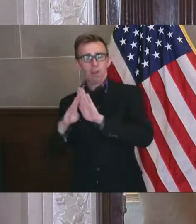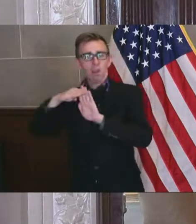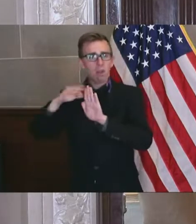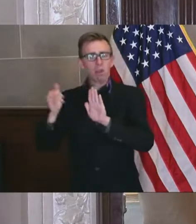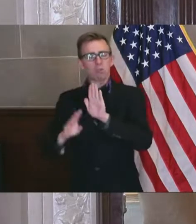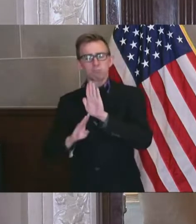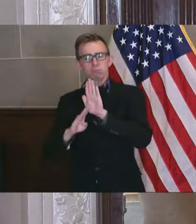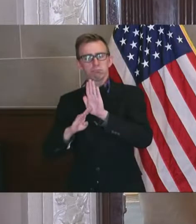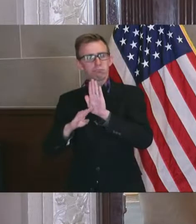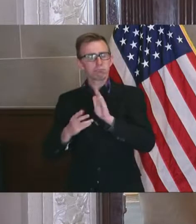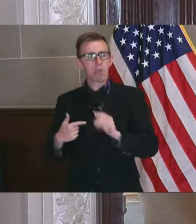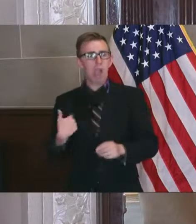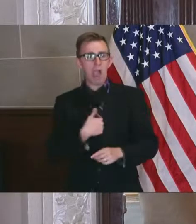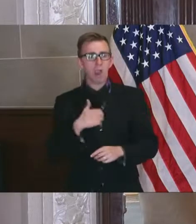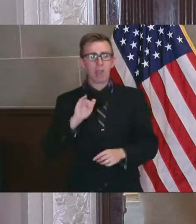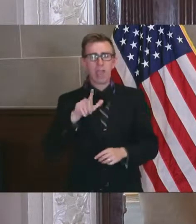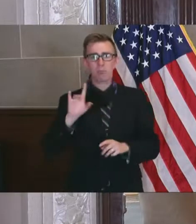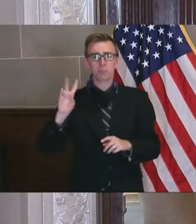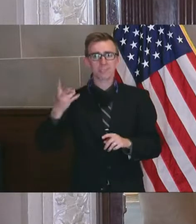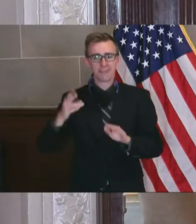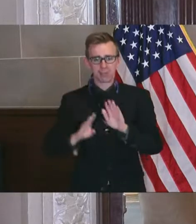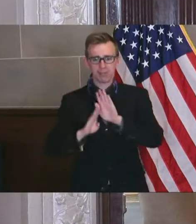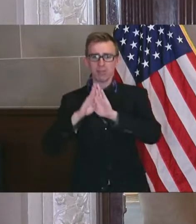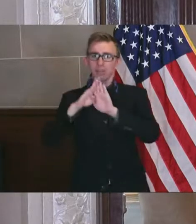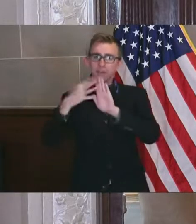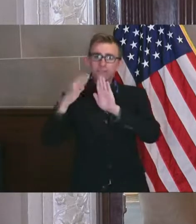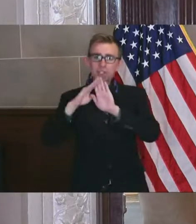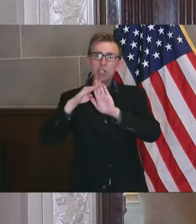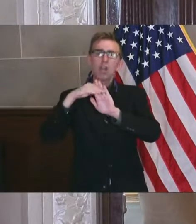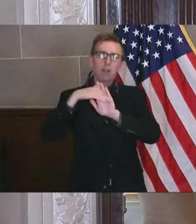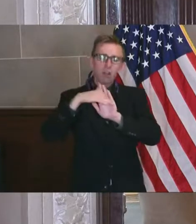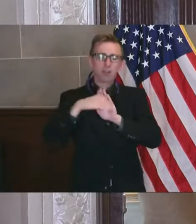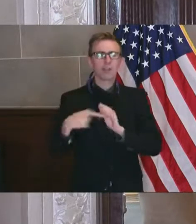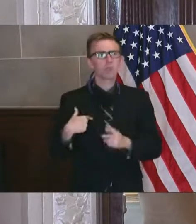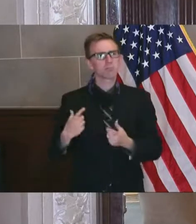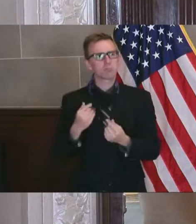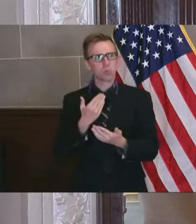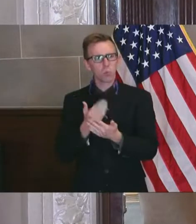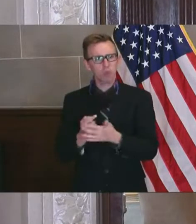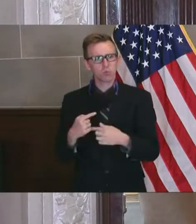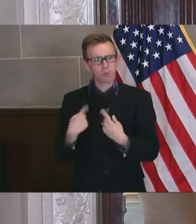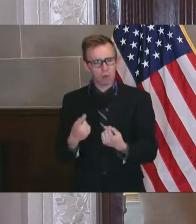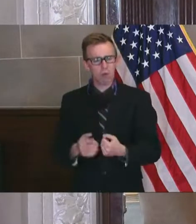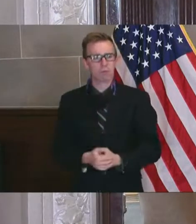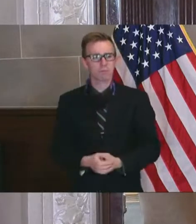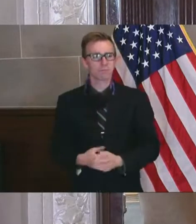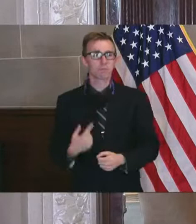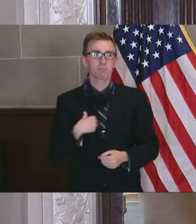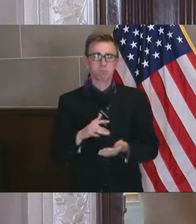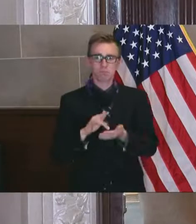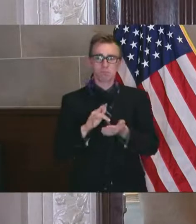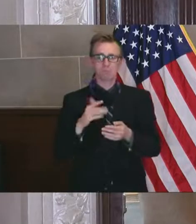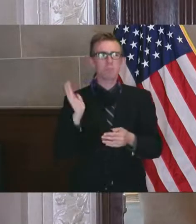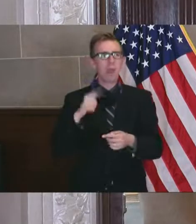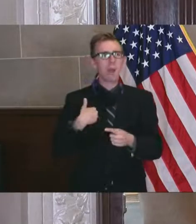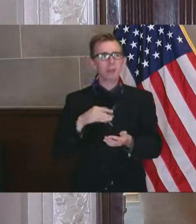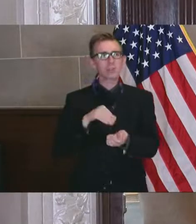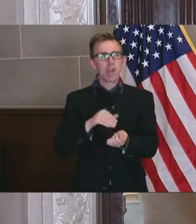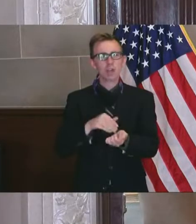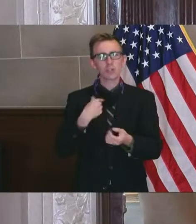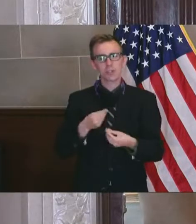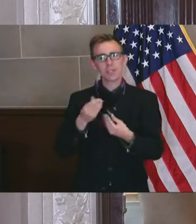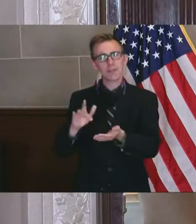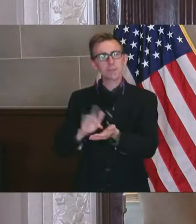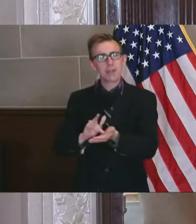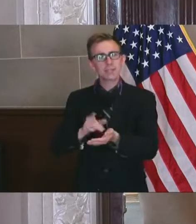our peak was April 7th, we've done so well. When I was a physician, you'd prescribe an antibiotic for 7 days, and people would take 2 days and quit,